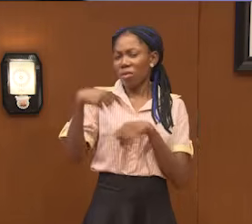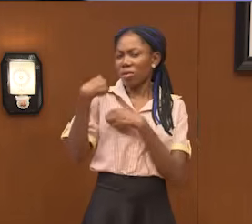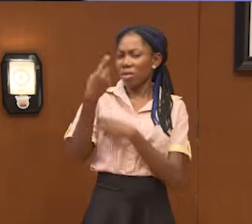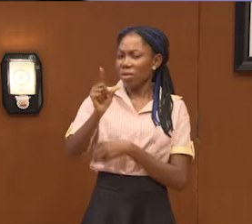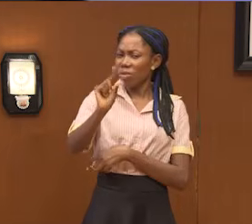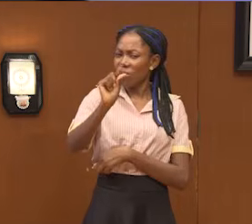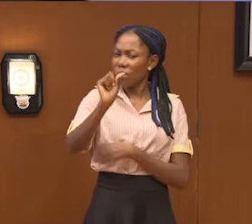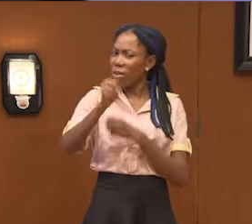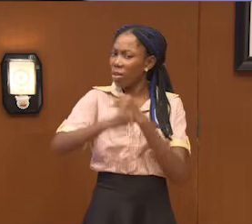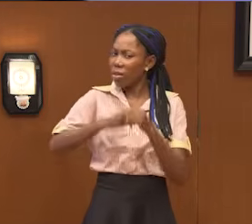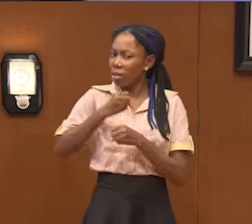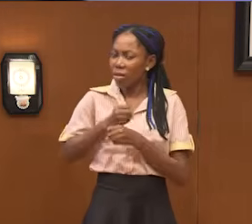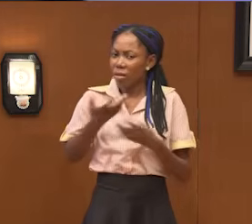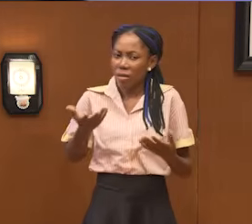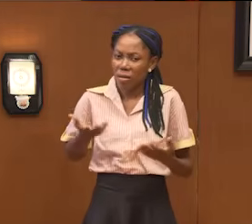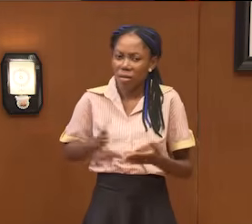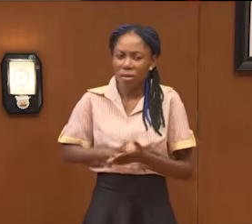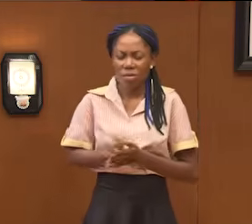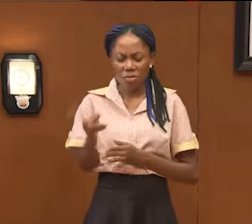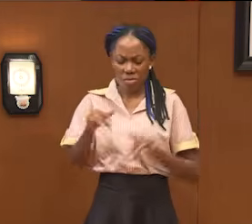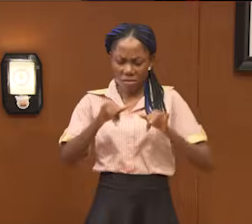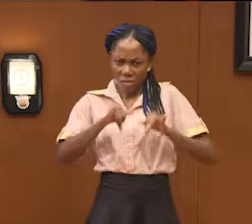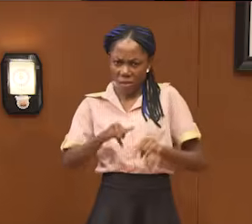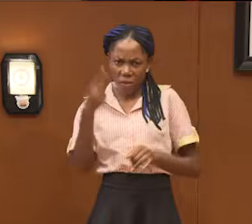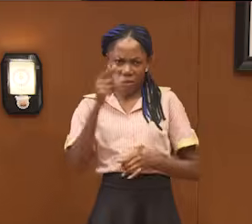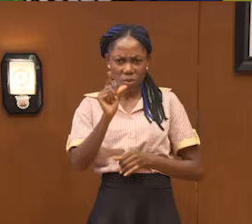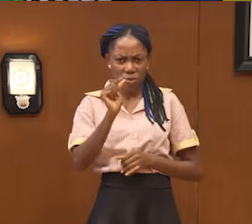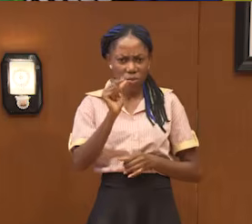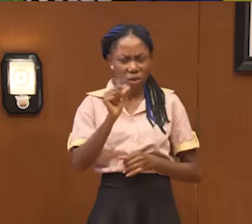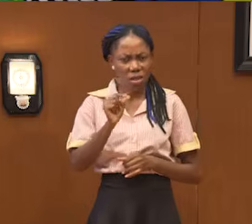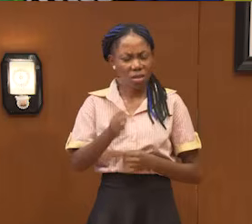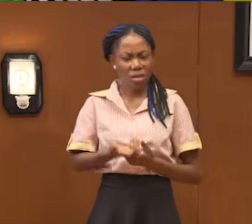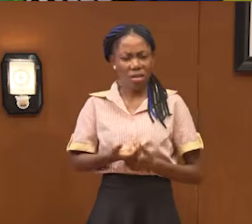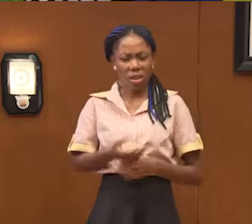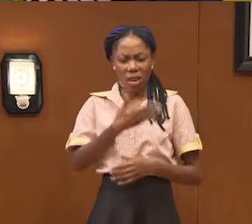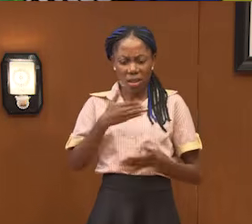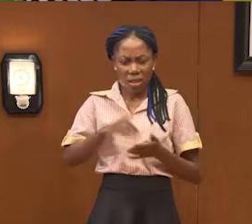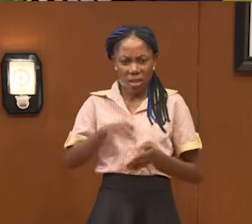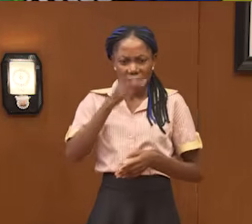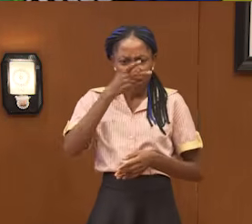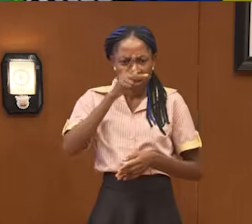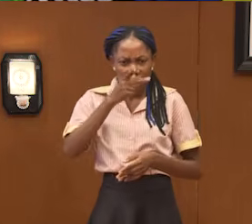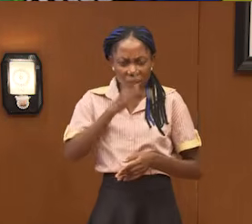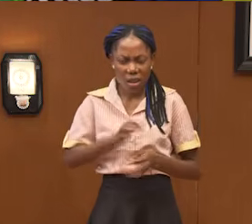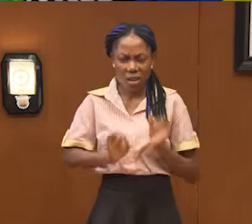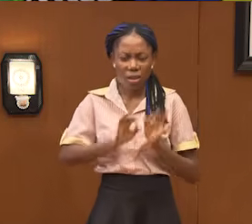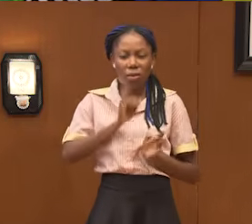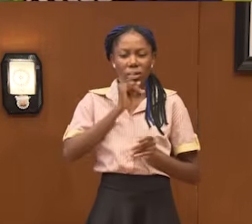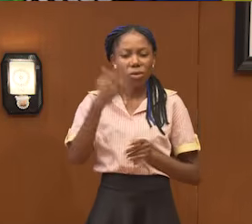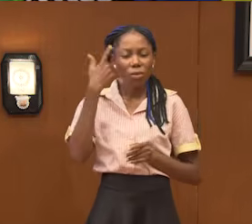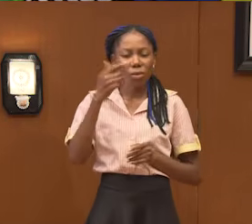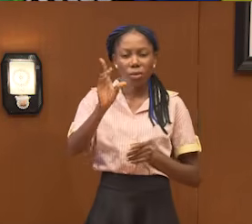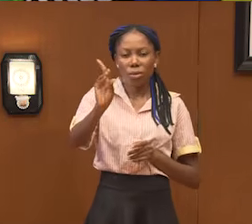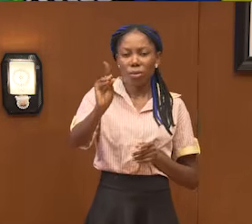understand? You've been with her for 20 years, you said. The children are there. If it's domestic violence